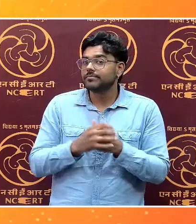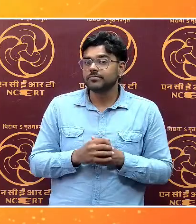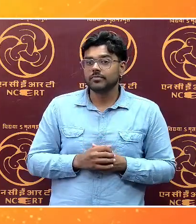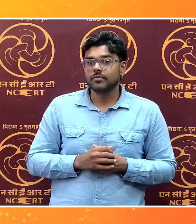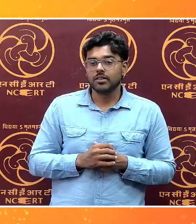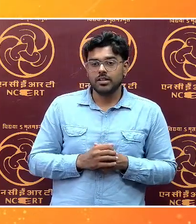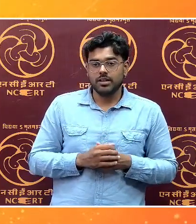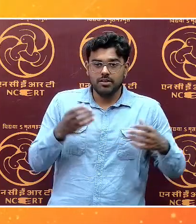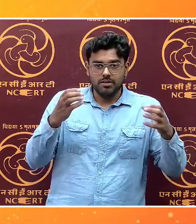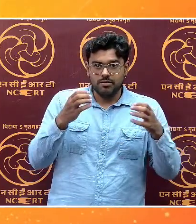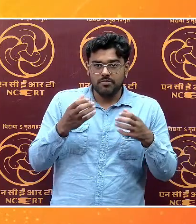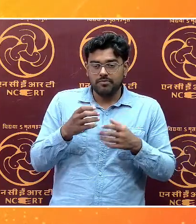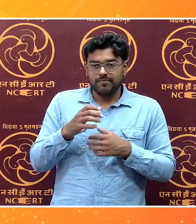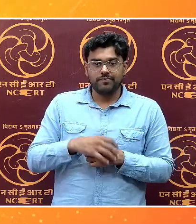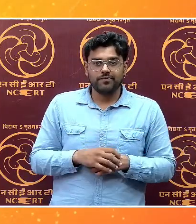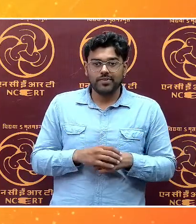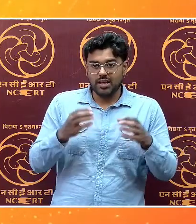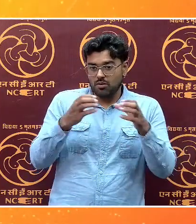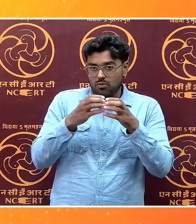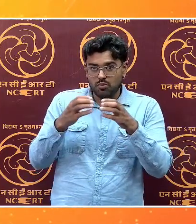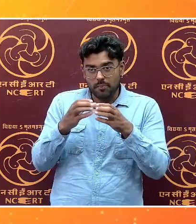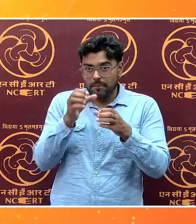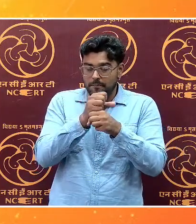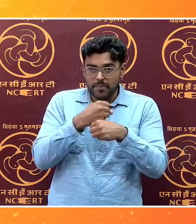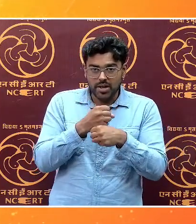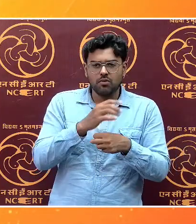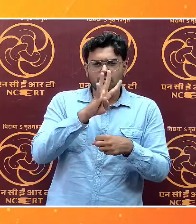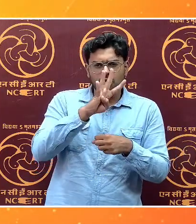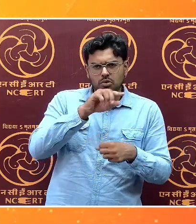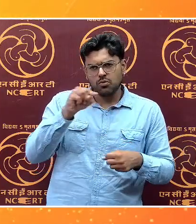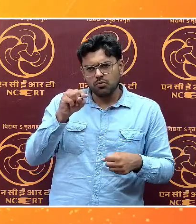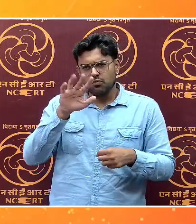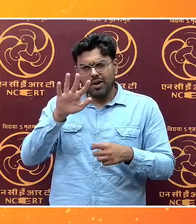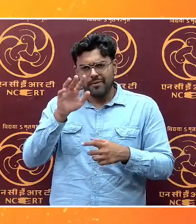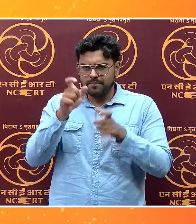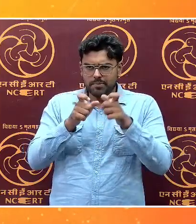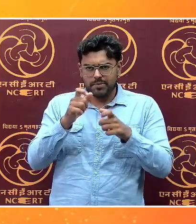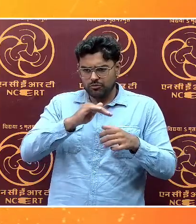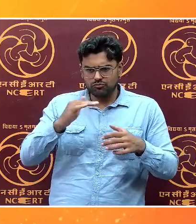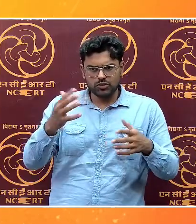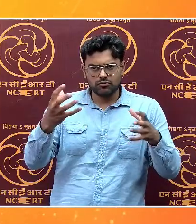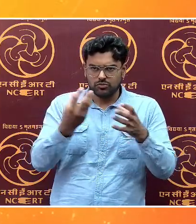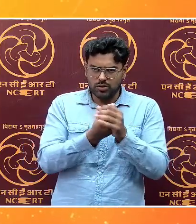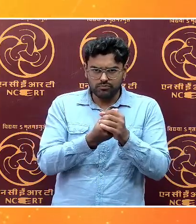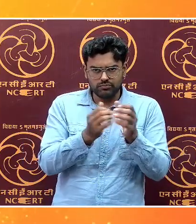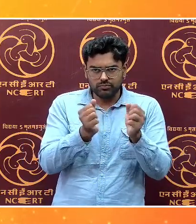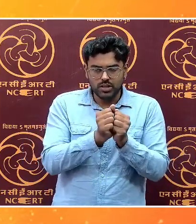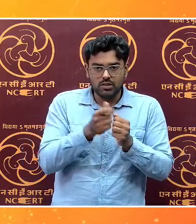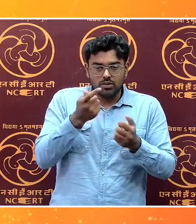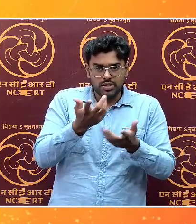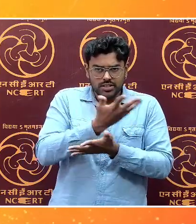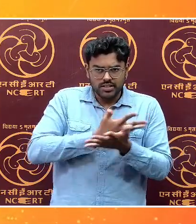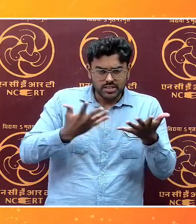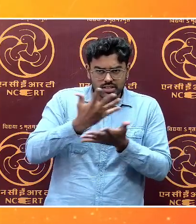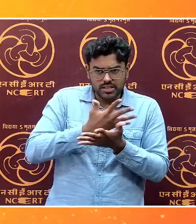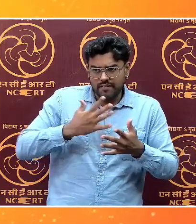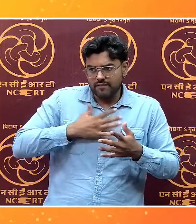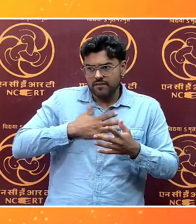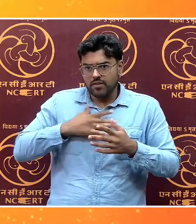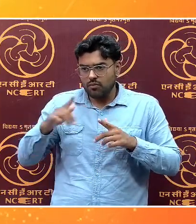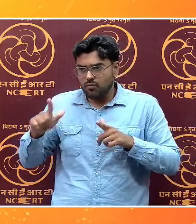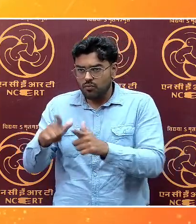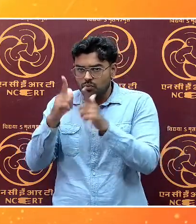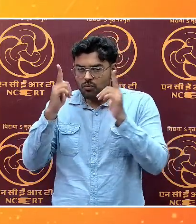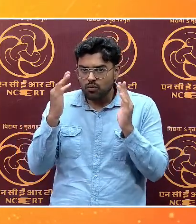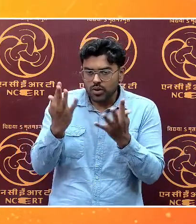a group of 4 and 5 students and discuss the differences between a wildlife sanctuary, a